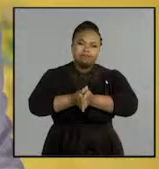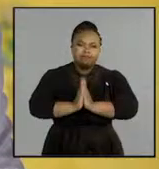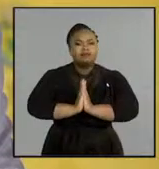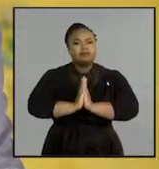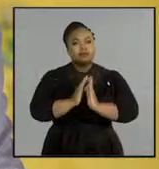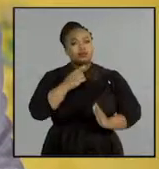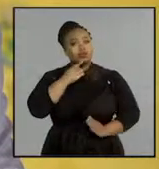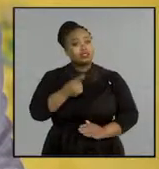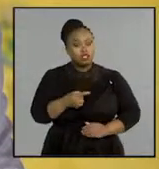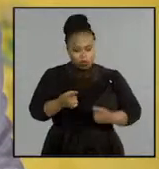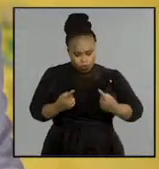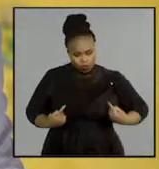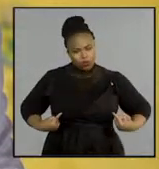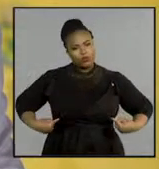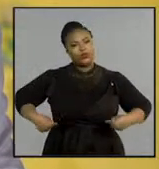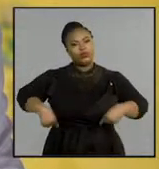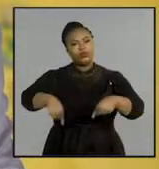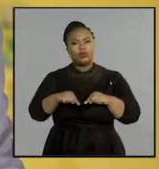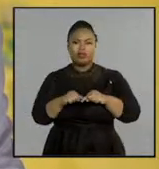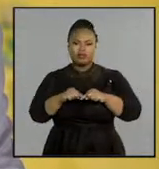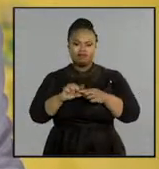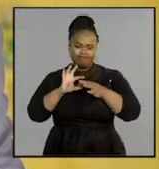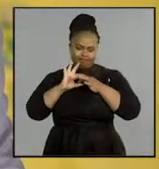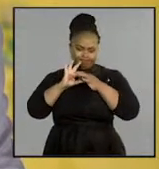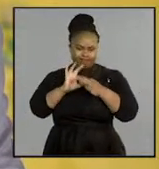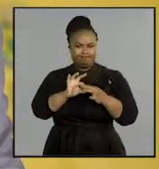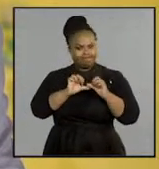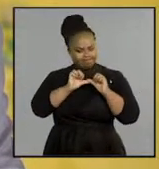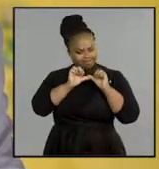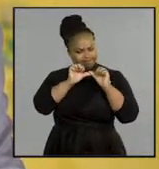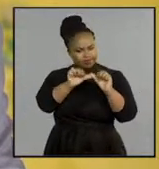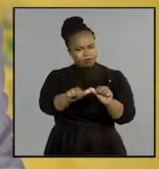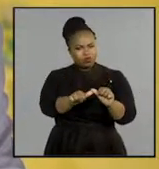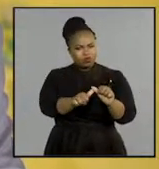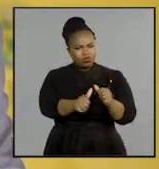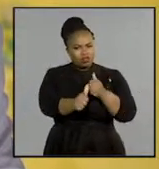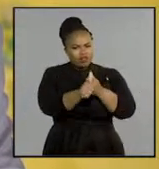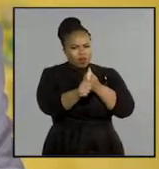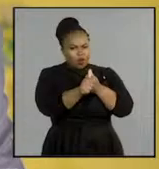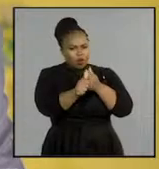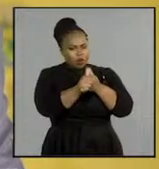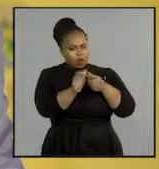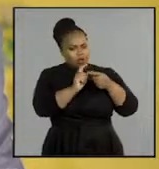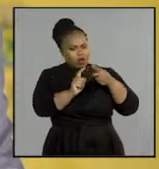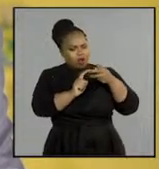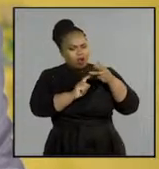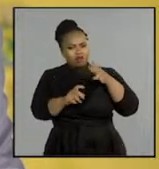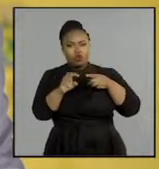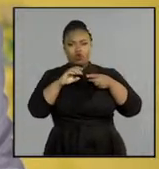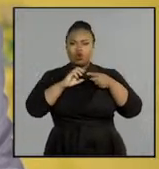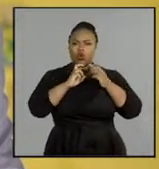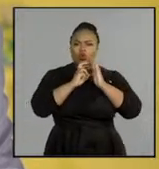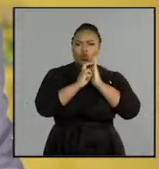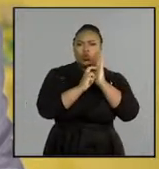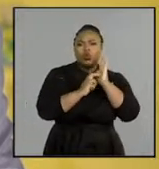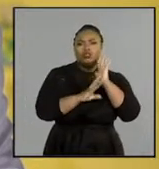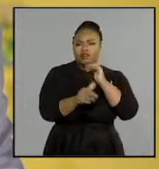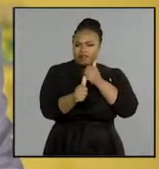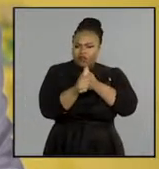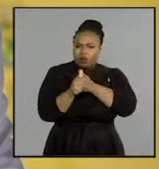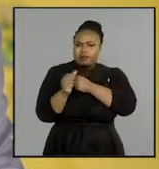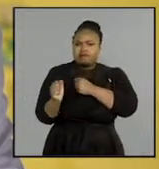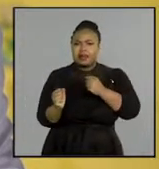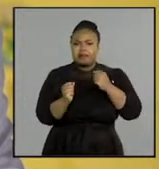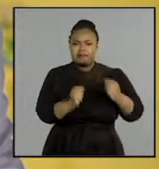are making a clarion call that all of us must continue adhering to all prescribed